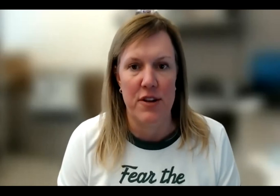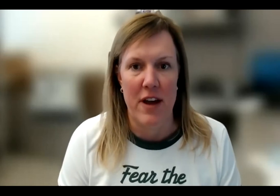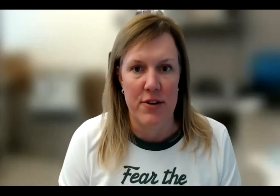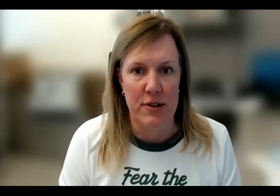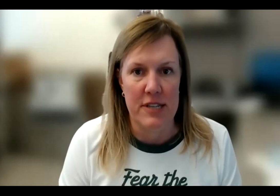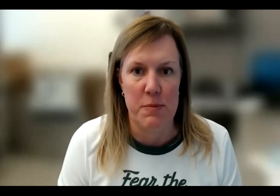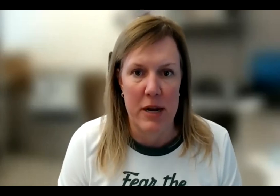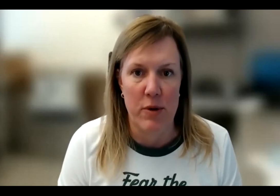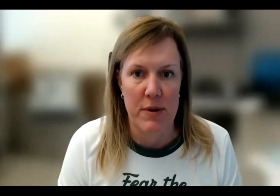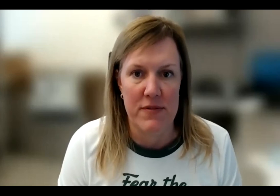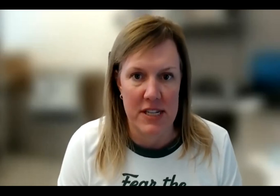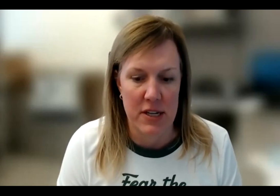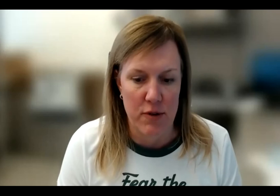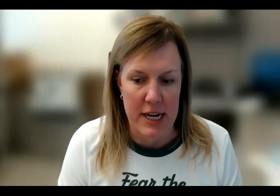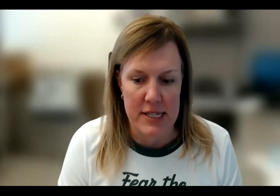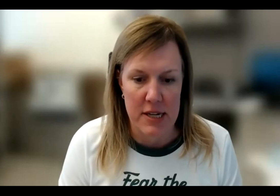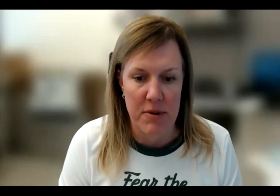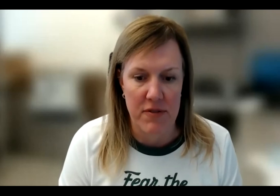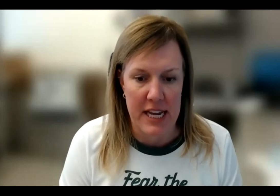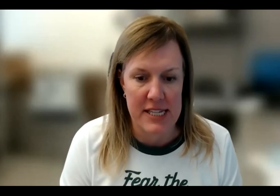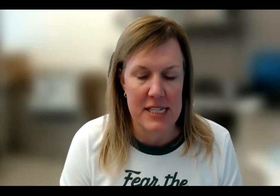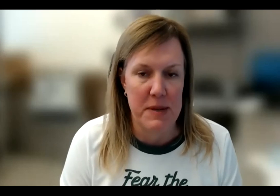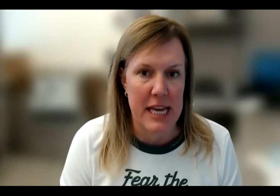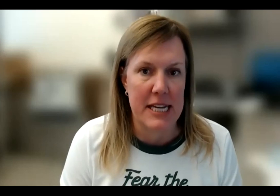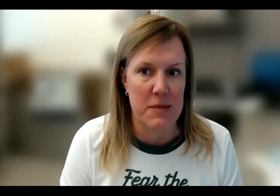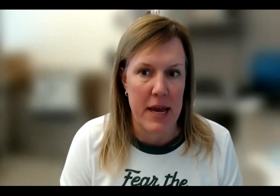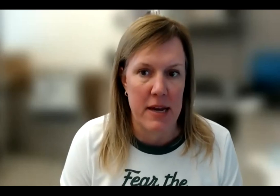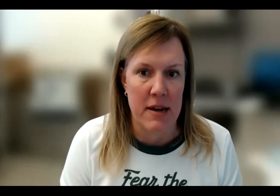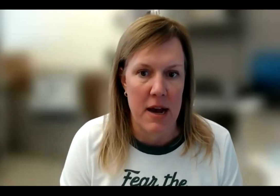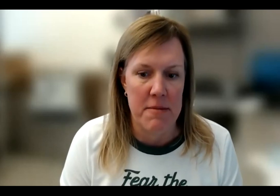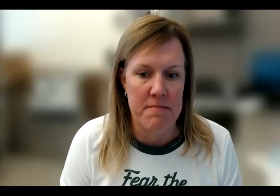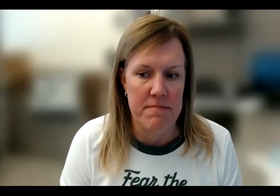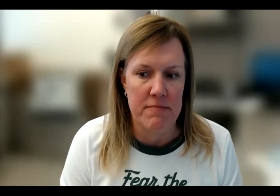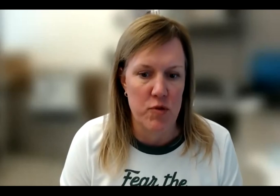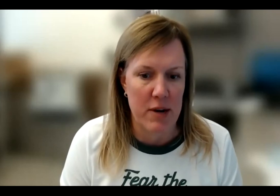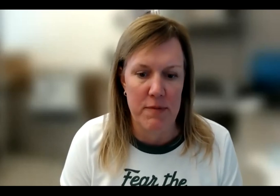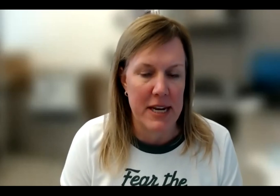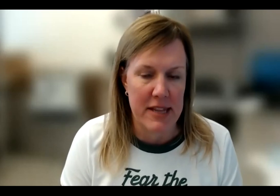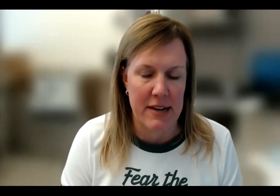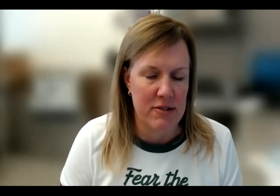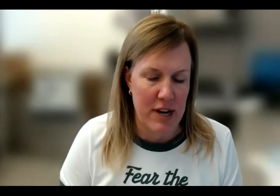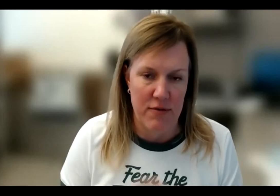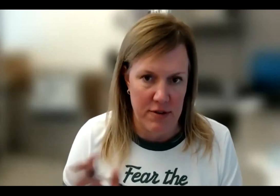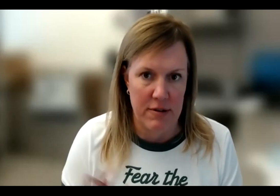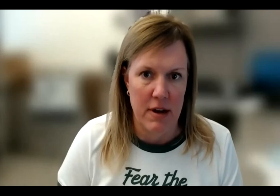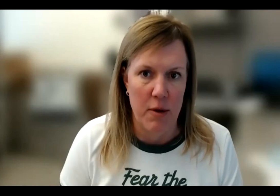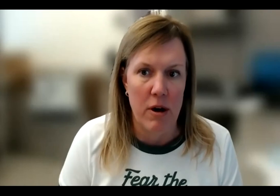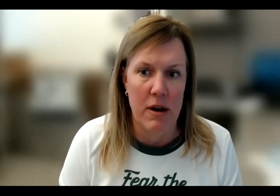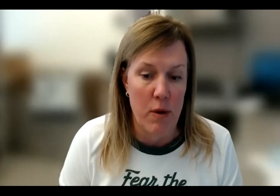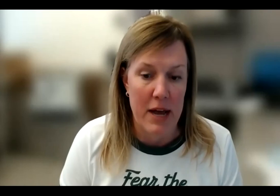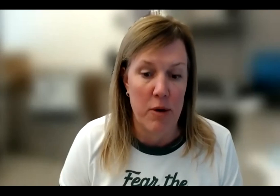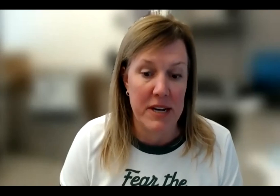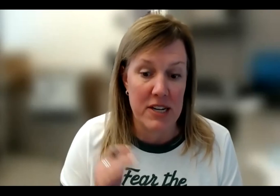to 35-year-olds has been where we've seen the greatest number of cases, but that has been trend. We've been in that trend for